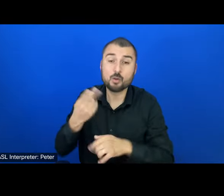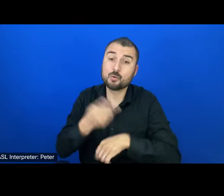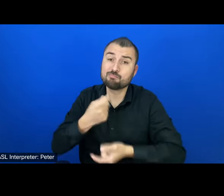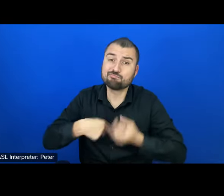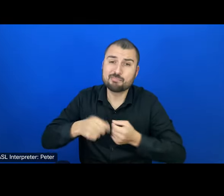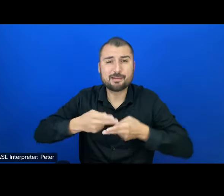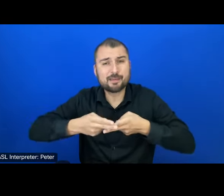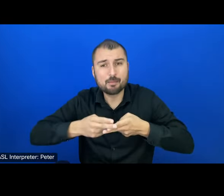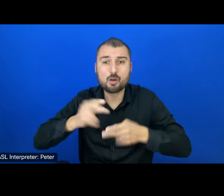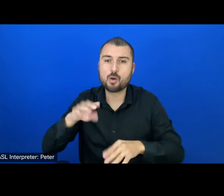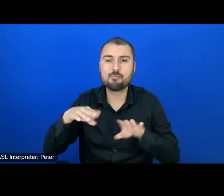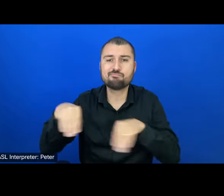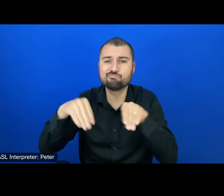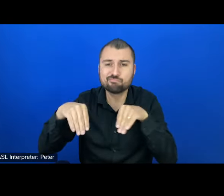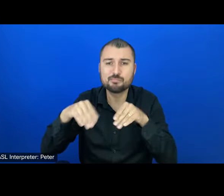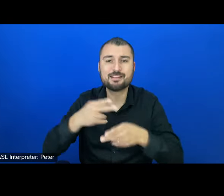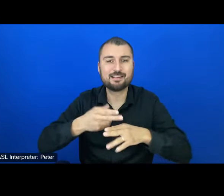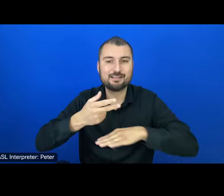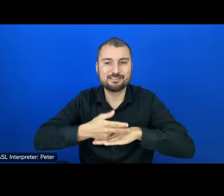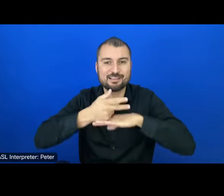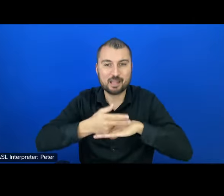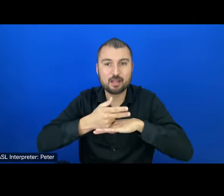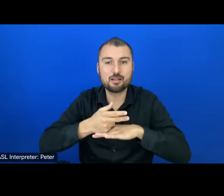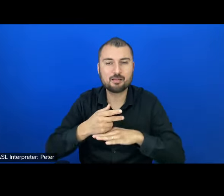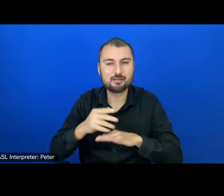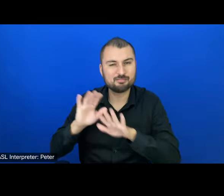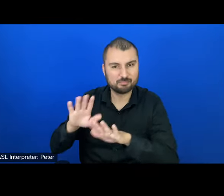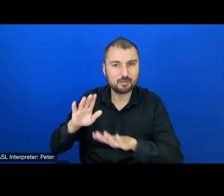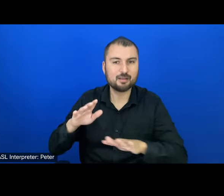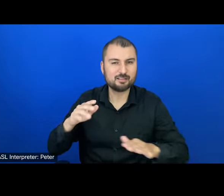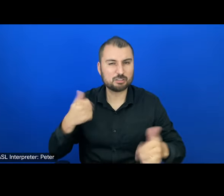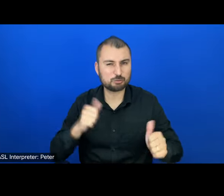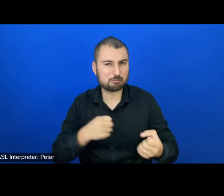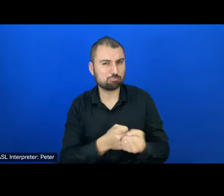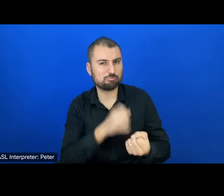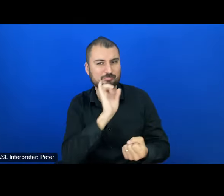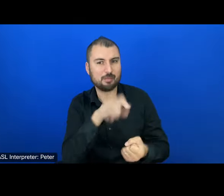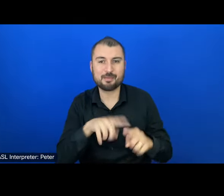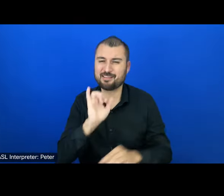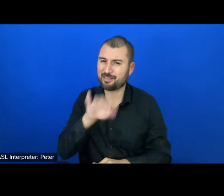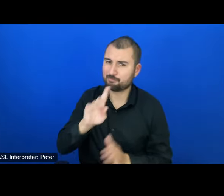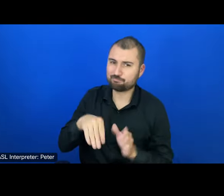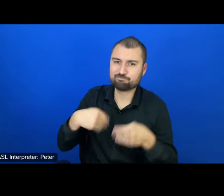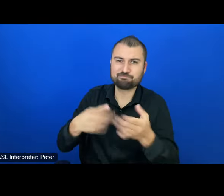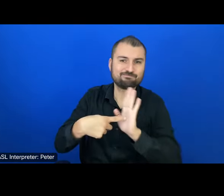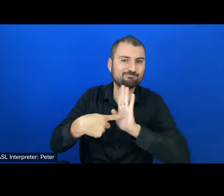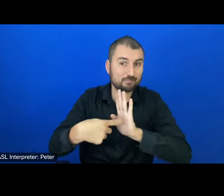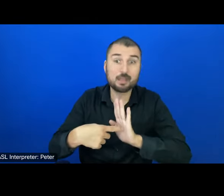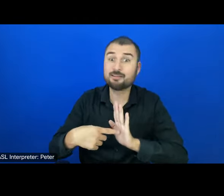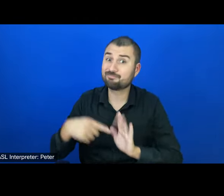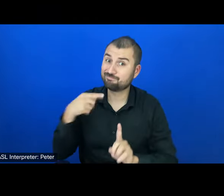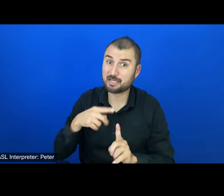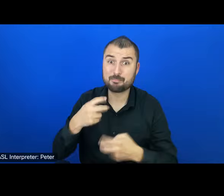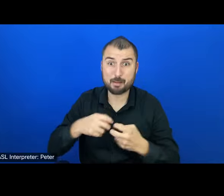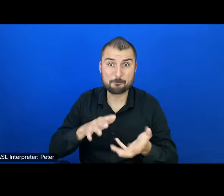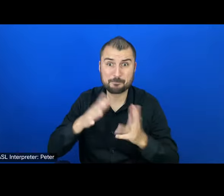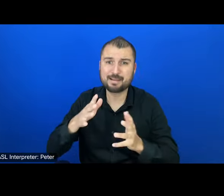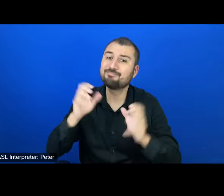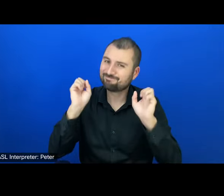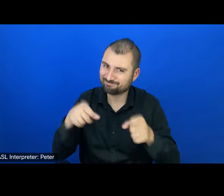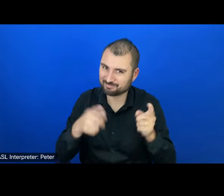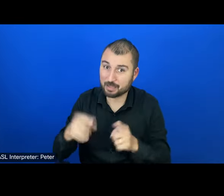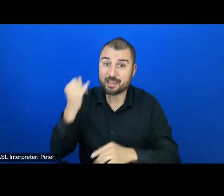temporary or mobile scale operation to supplement that. And so that would be an example of these instances happen in which some of the